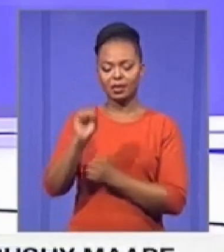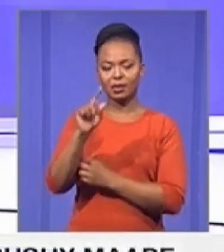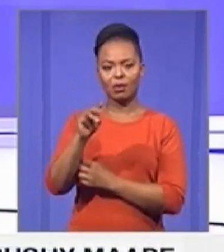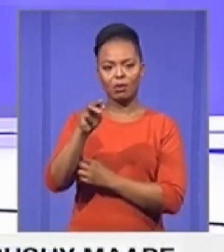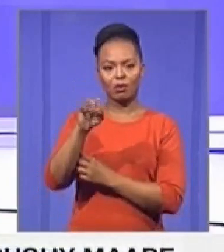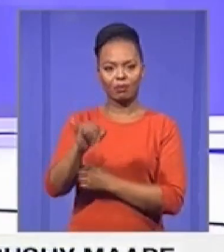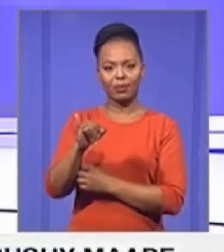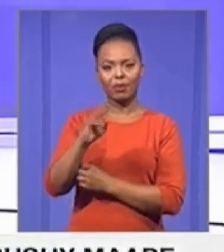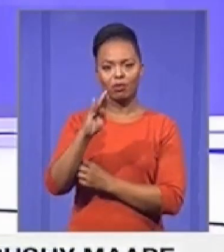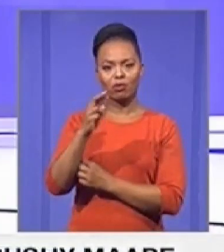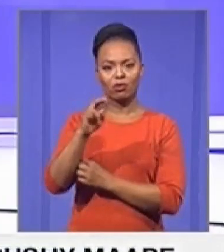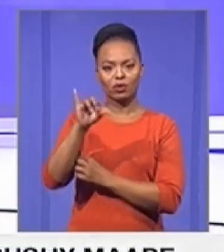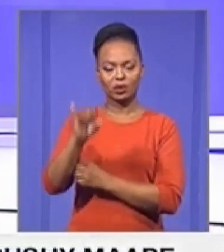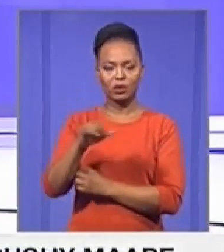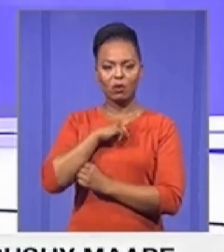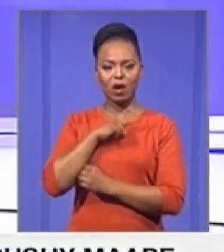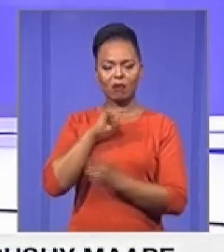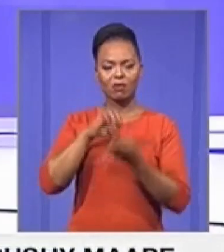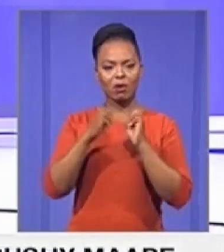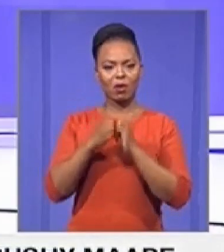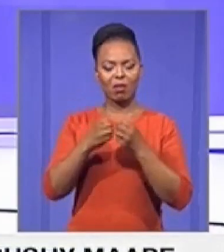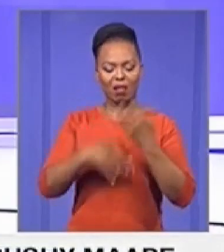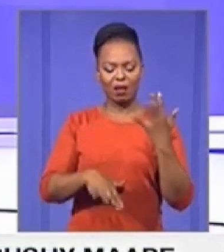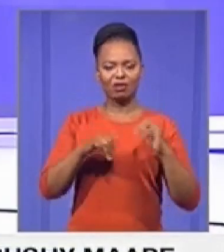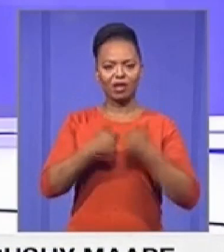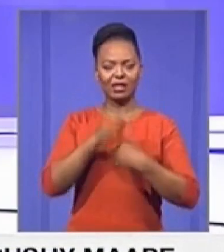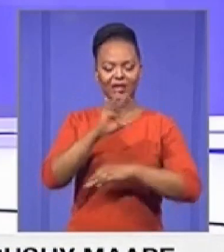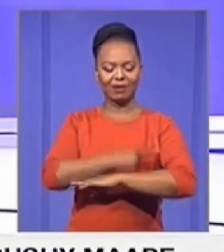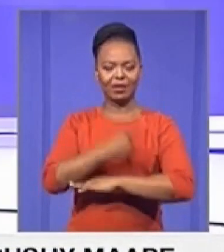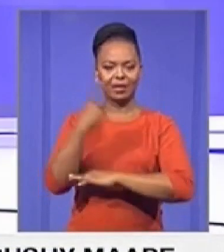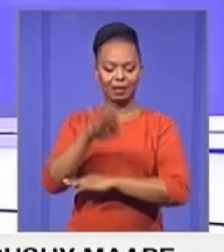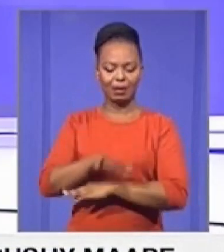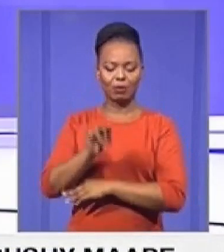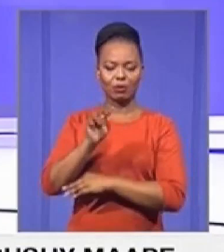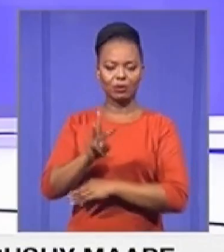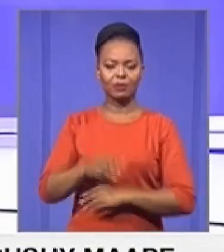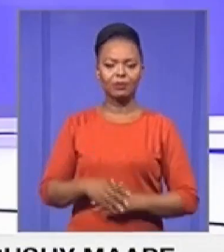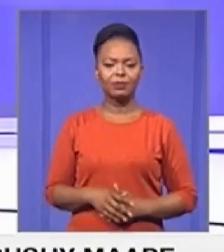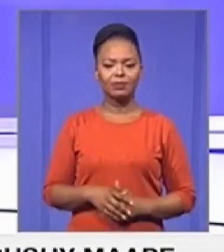tseo baahi ba province ena ba tobanang le tsona letsatsi le letsatsi.